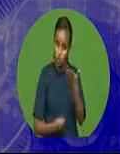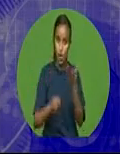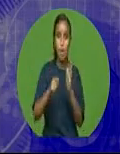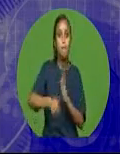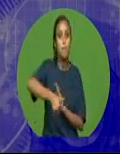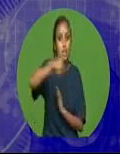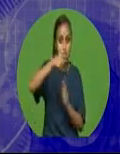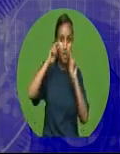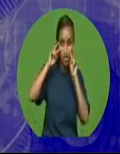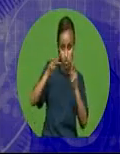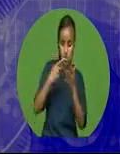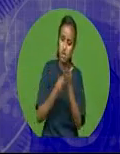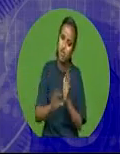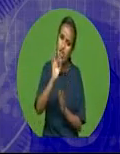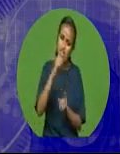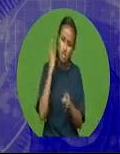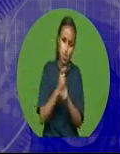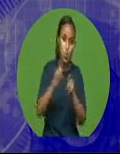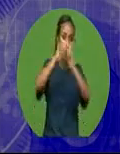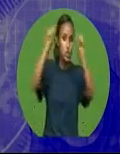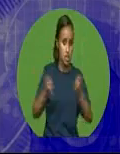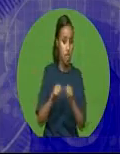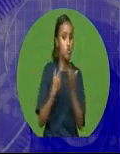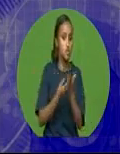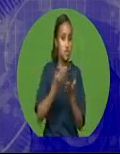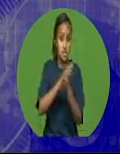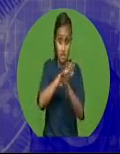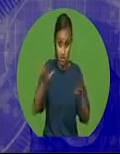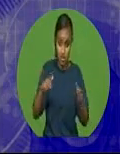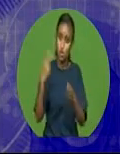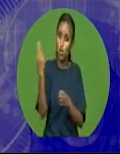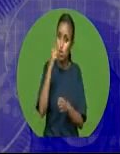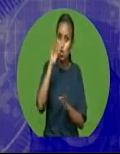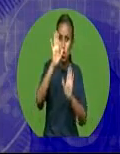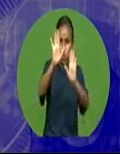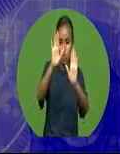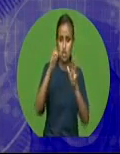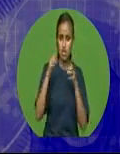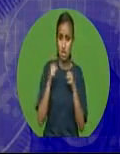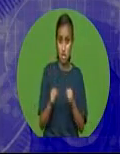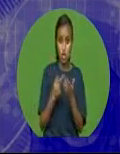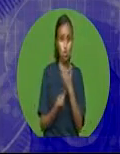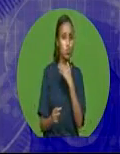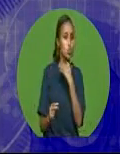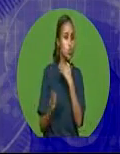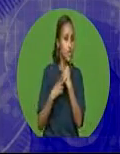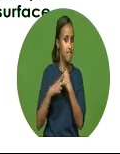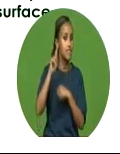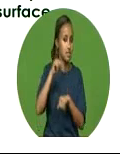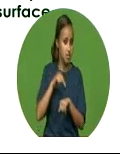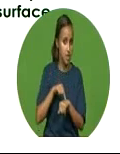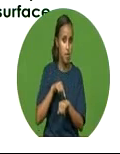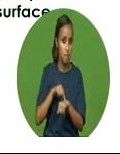find the true shape of the oblique surface. Use your sketching skills to save some time.